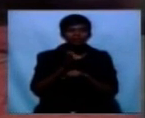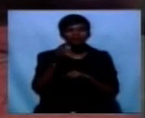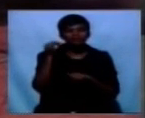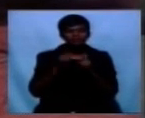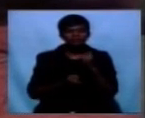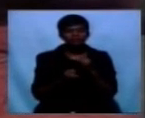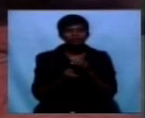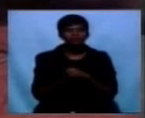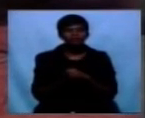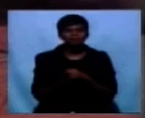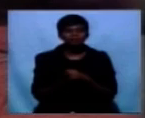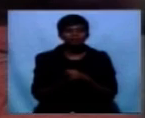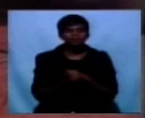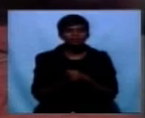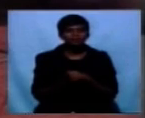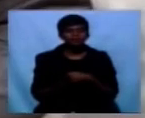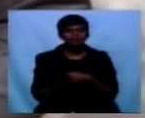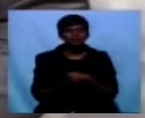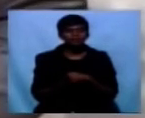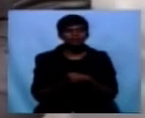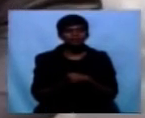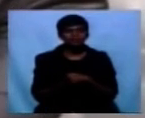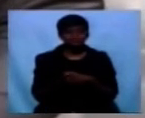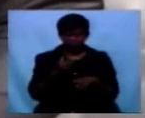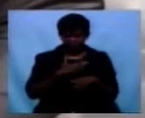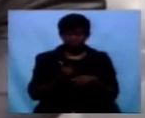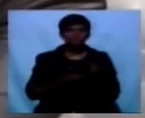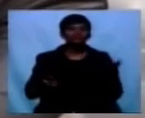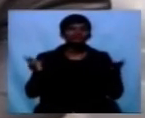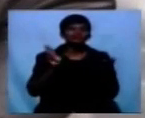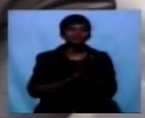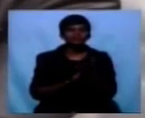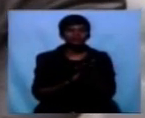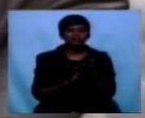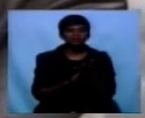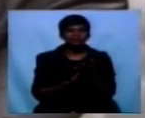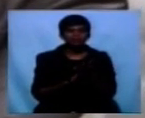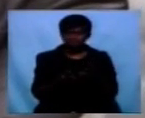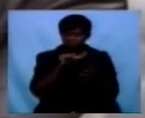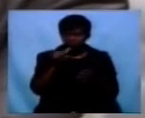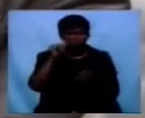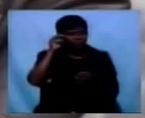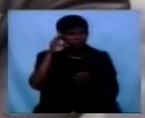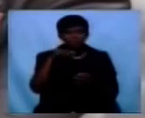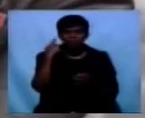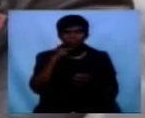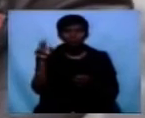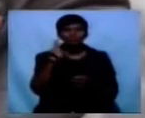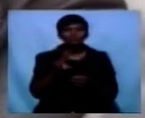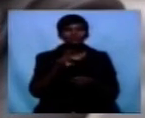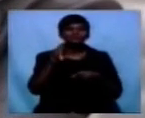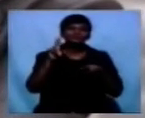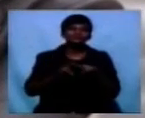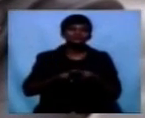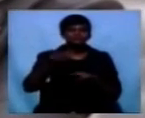down the line, nothing works. Unfortunately, I'm still repeating. I'm not the minister that believes in sitting in the